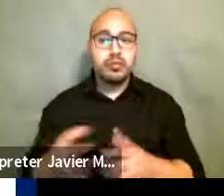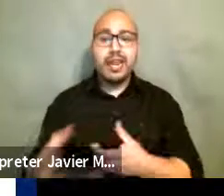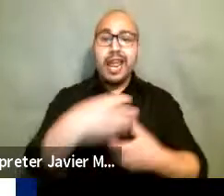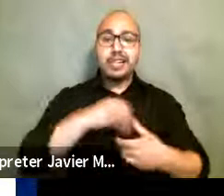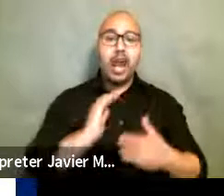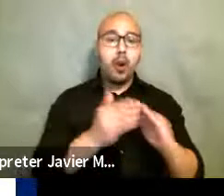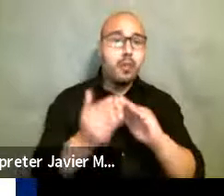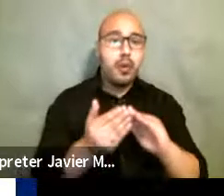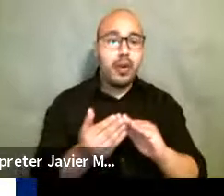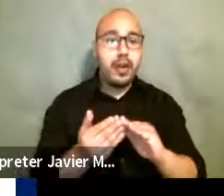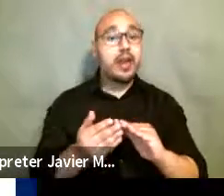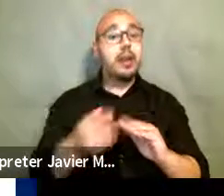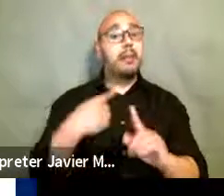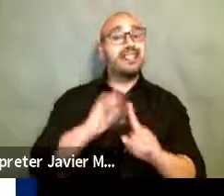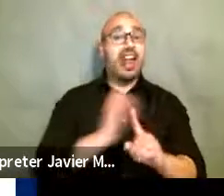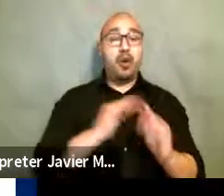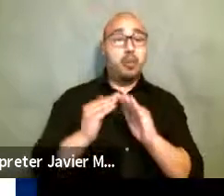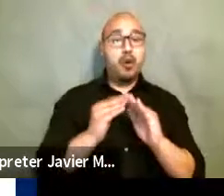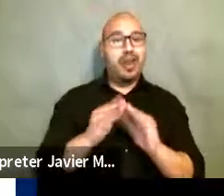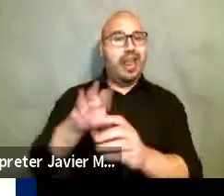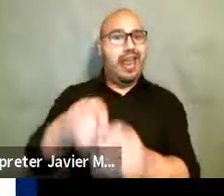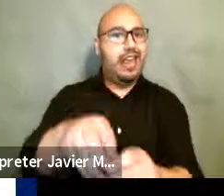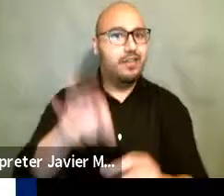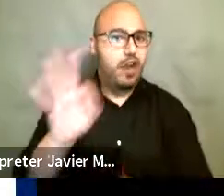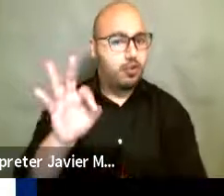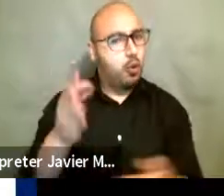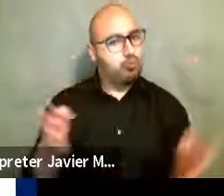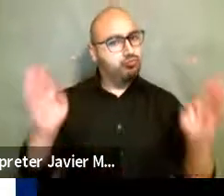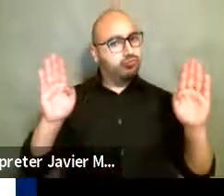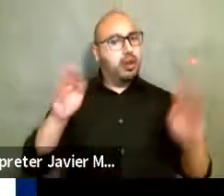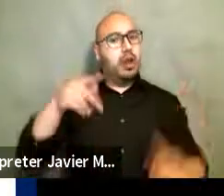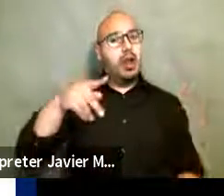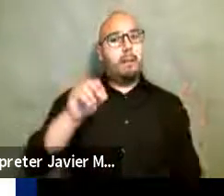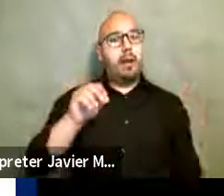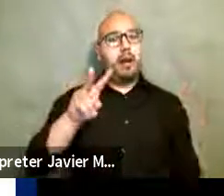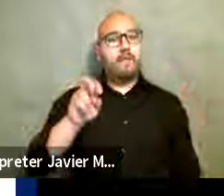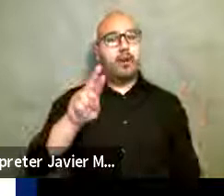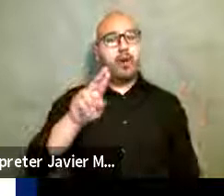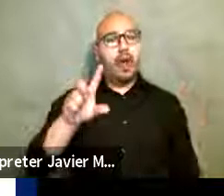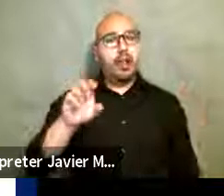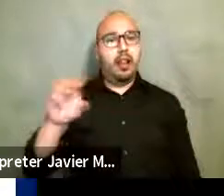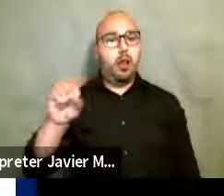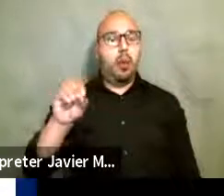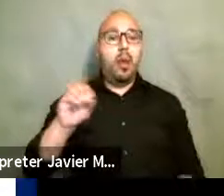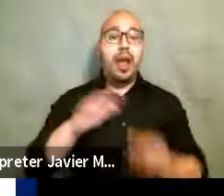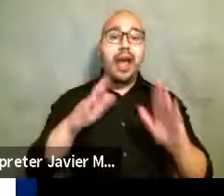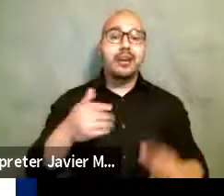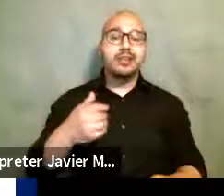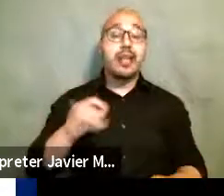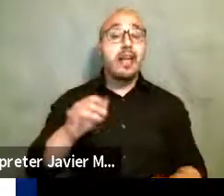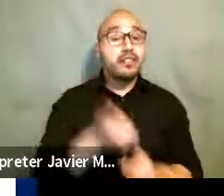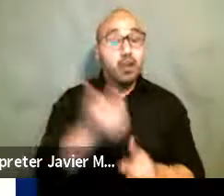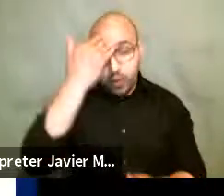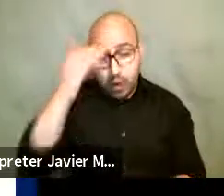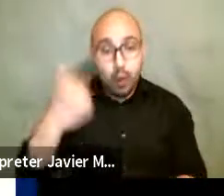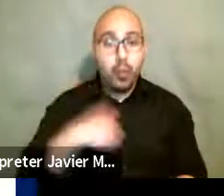community engaged in Fresno in general. Poverello House, if you're not familiar, we're a private nonprofit,